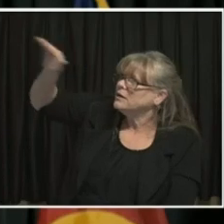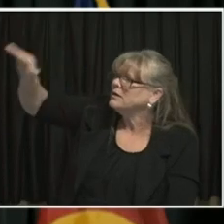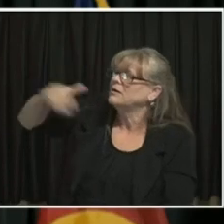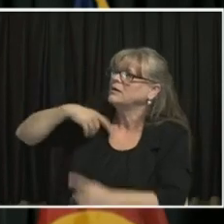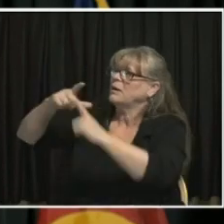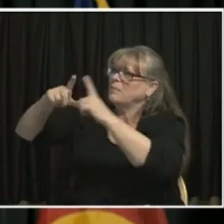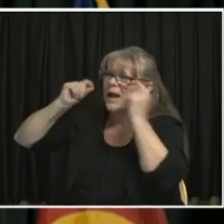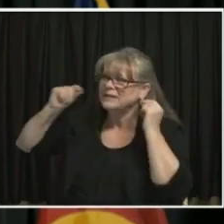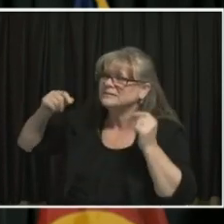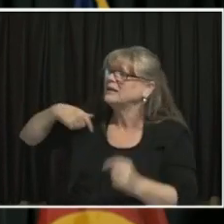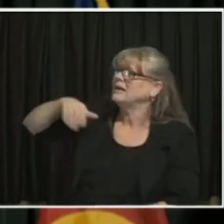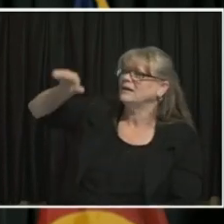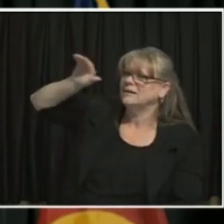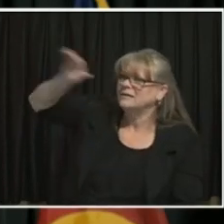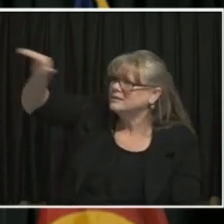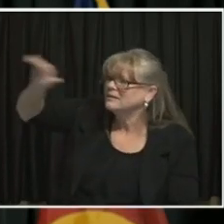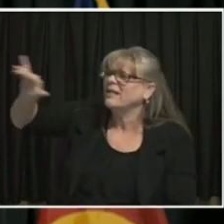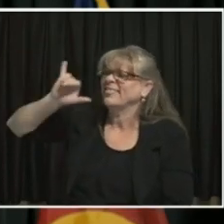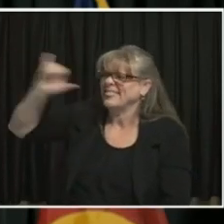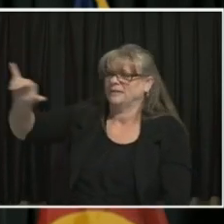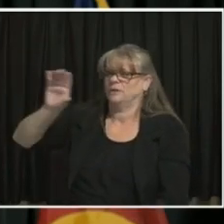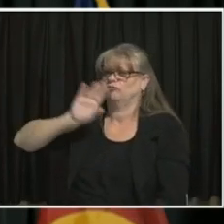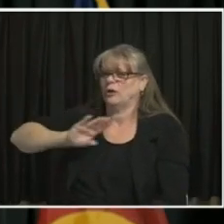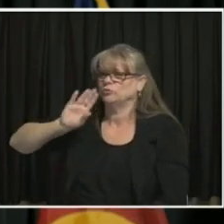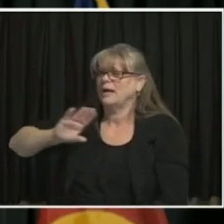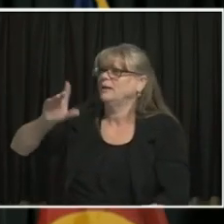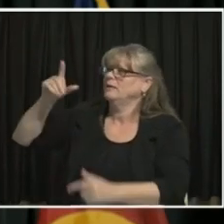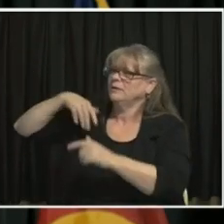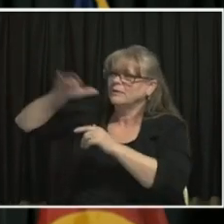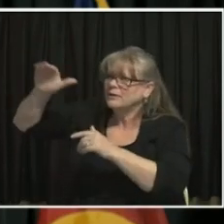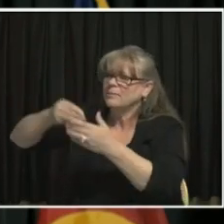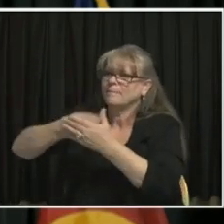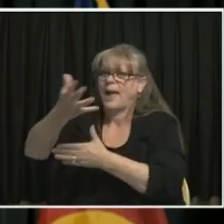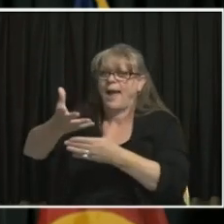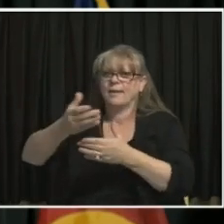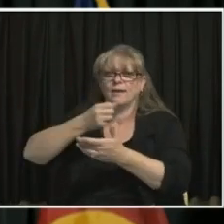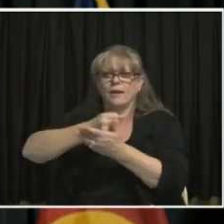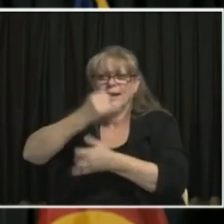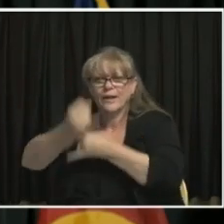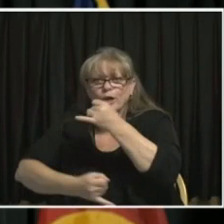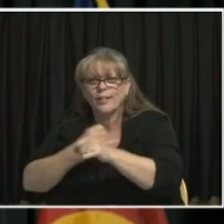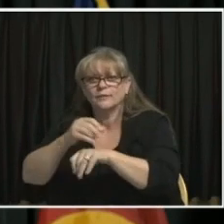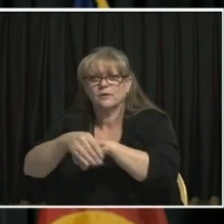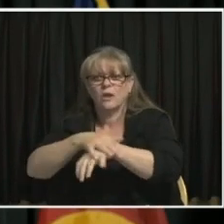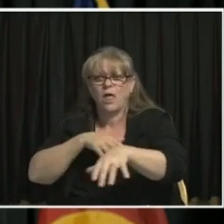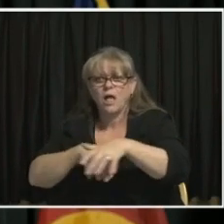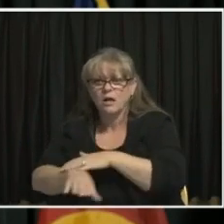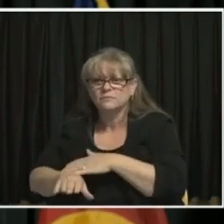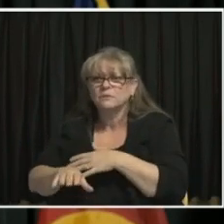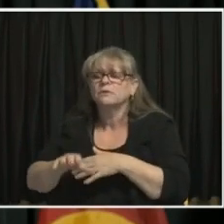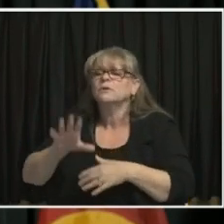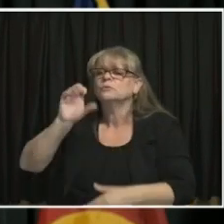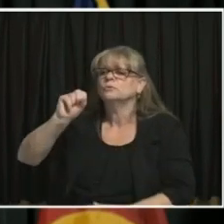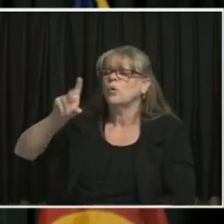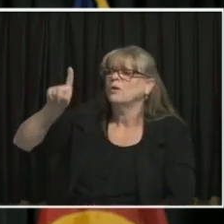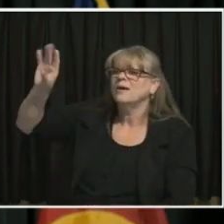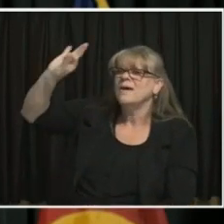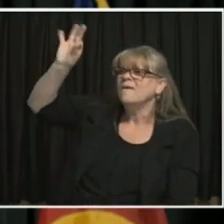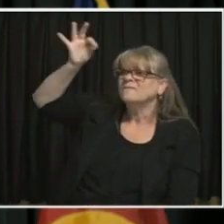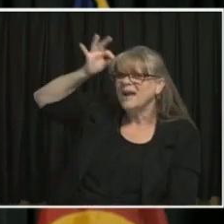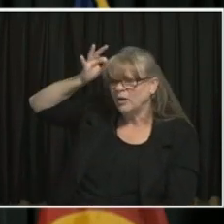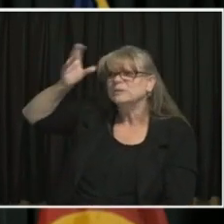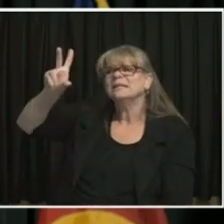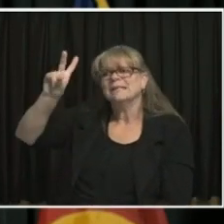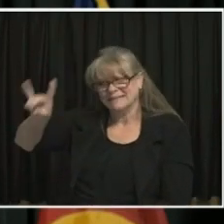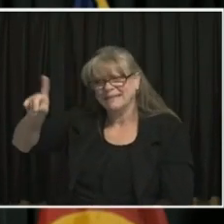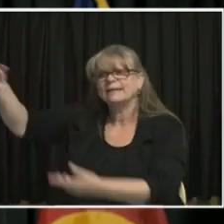market, buying supplies in the international market. But they have also been a supplier with us and for us, whether it's 100 ventilators,